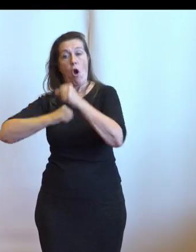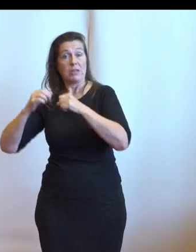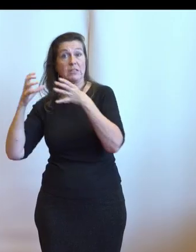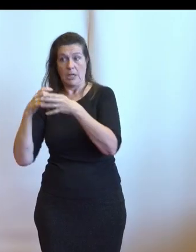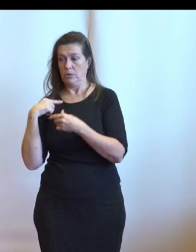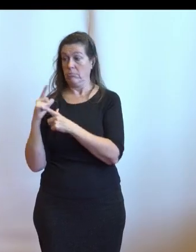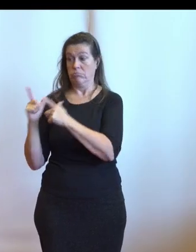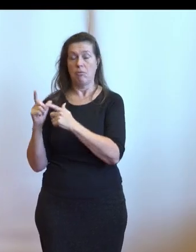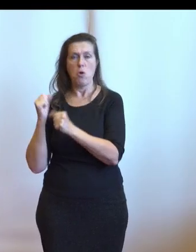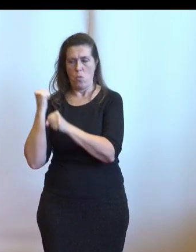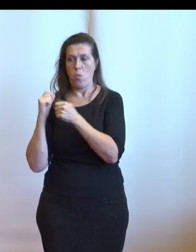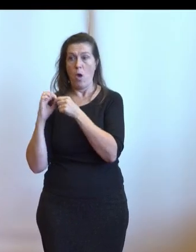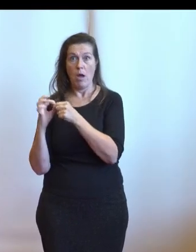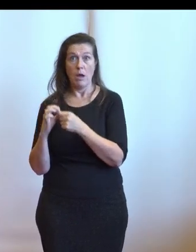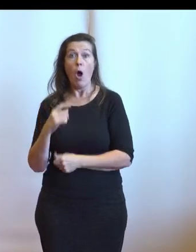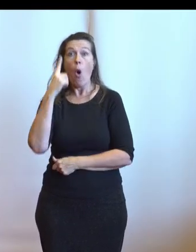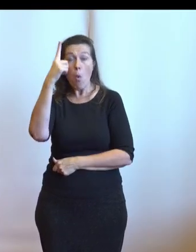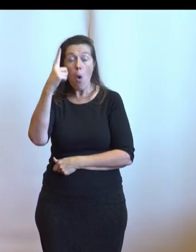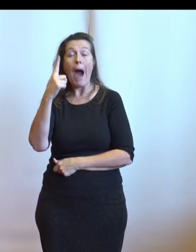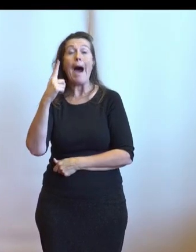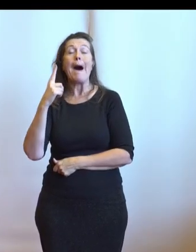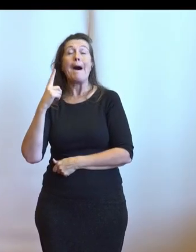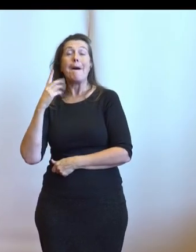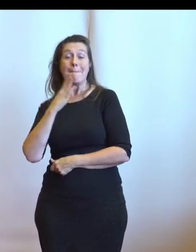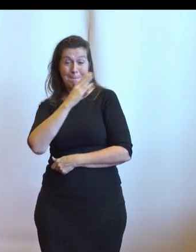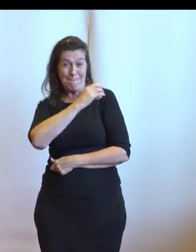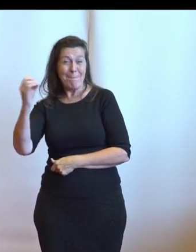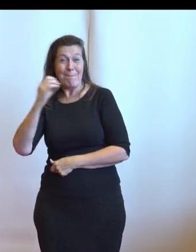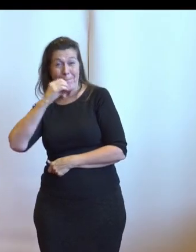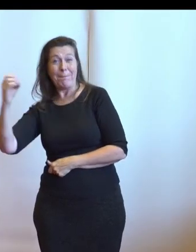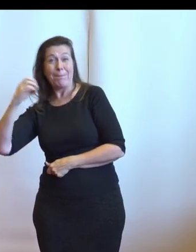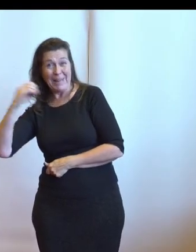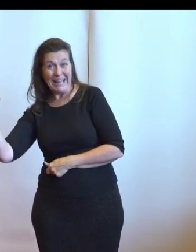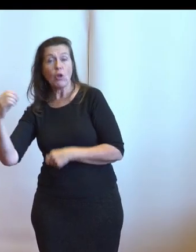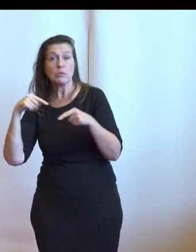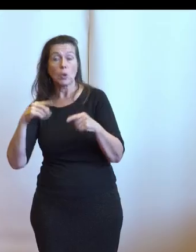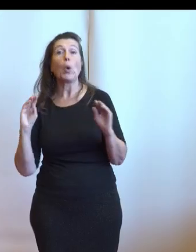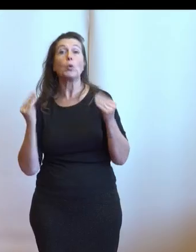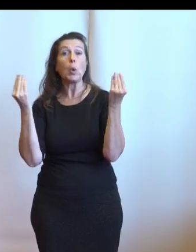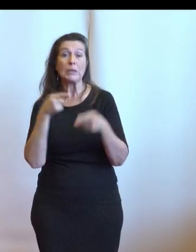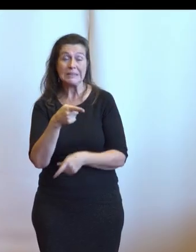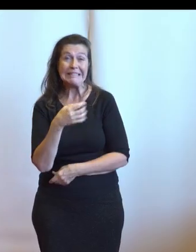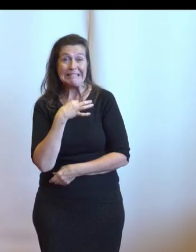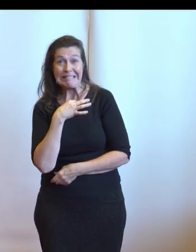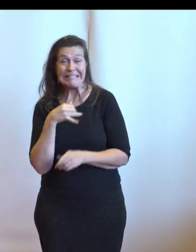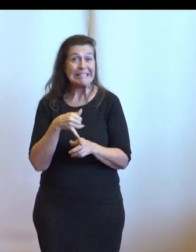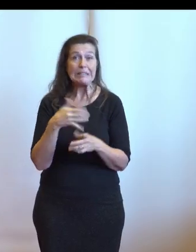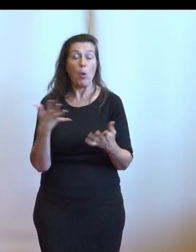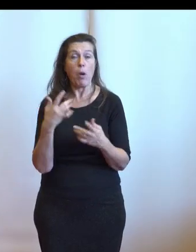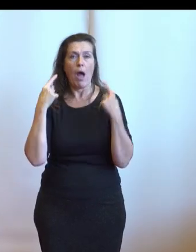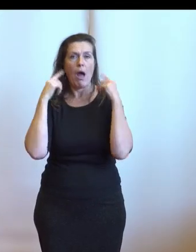billion youths in risk of hearing impairment due to